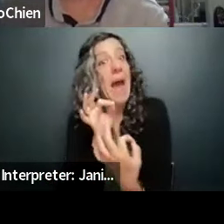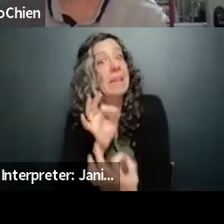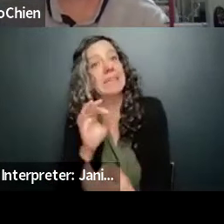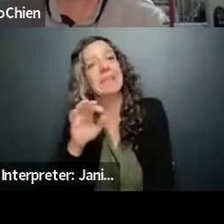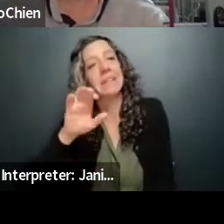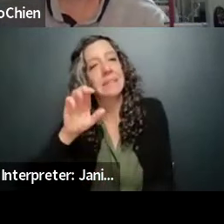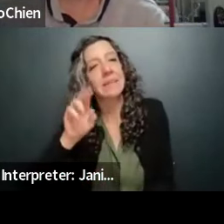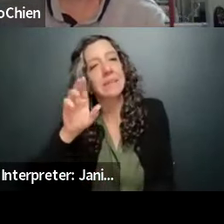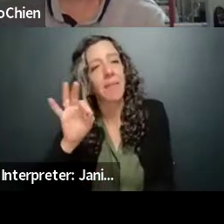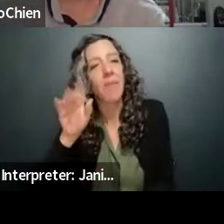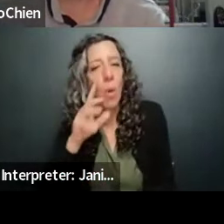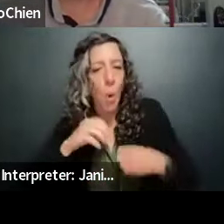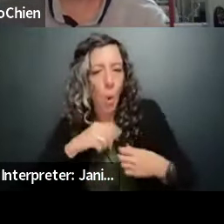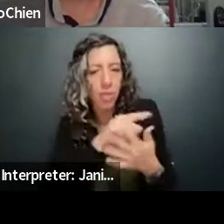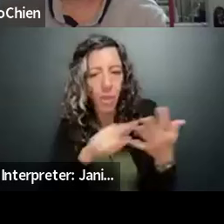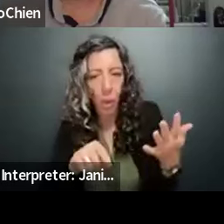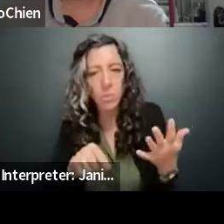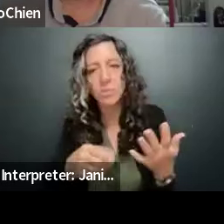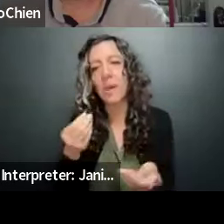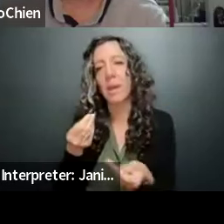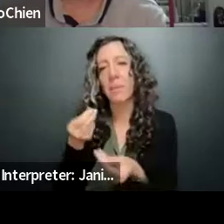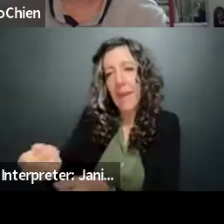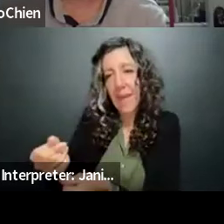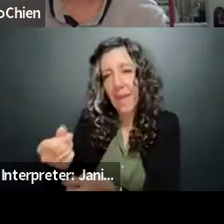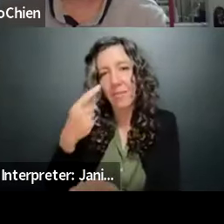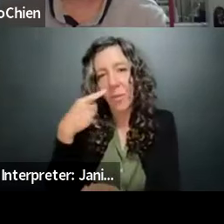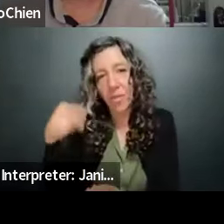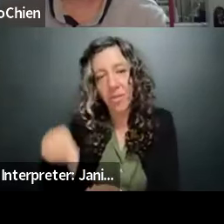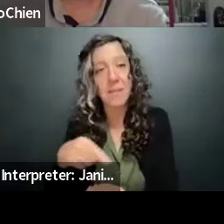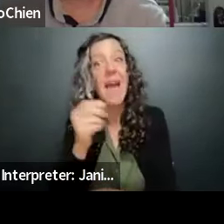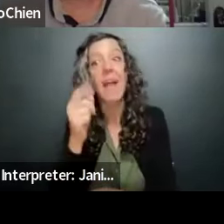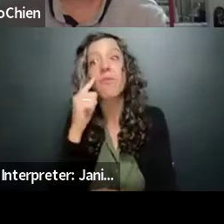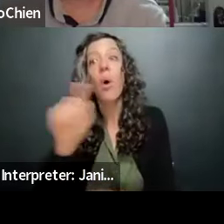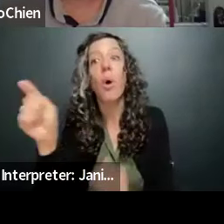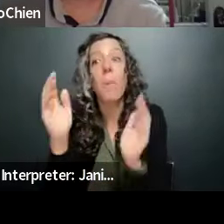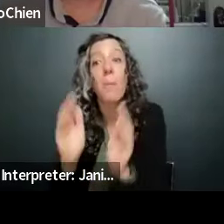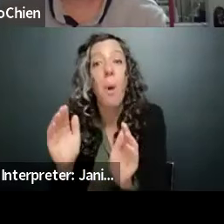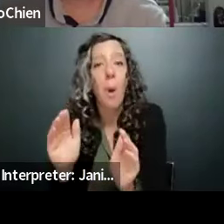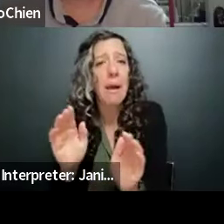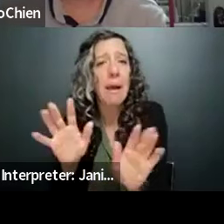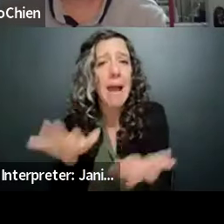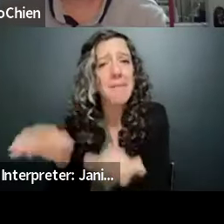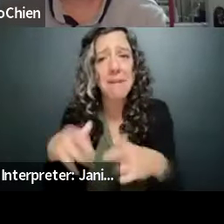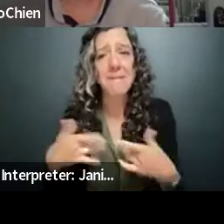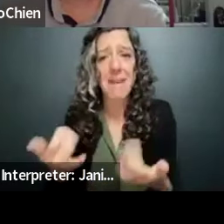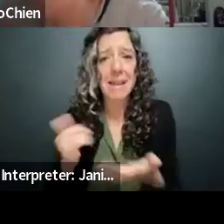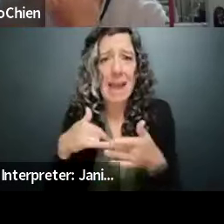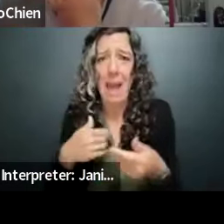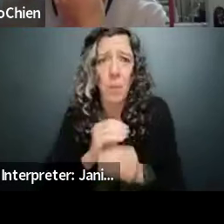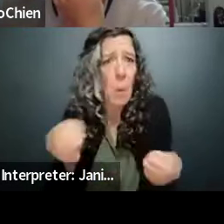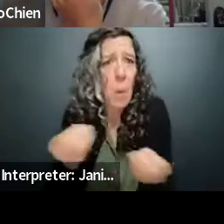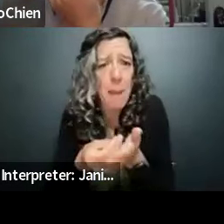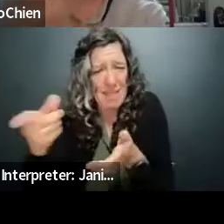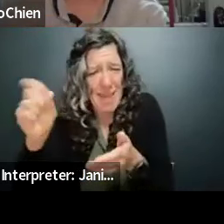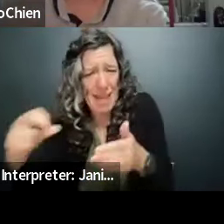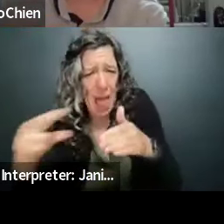of owns it and pays for it, and these smaller events who have no money at all just, you know, can use them. But